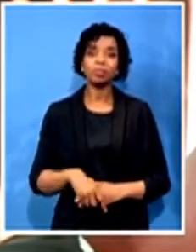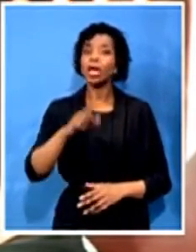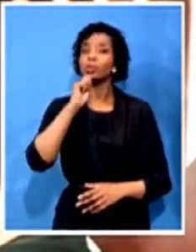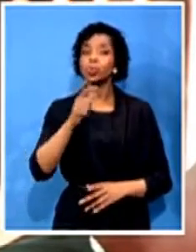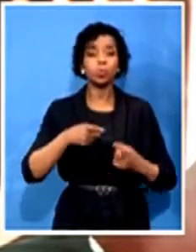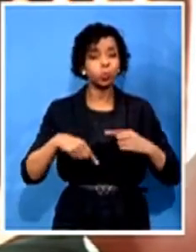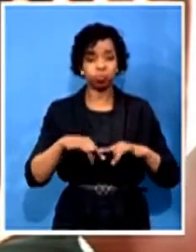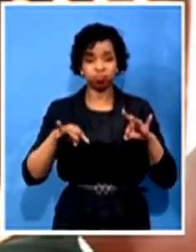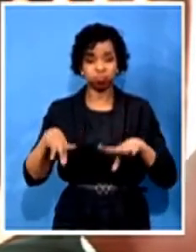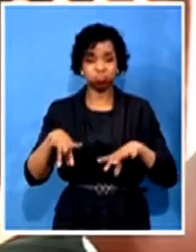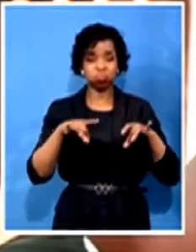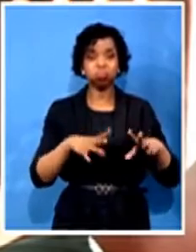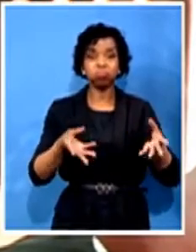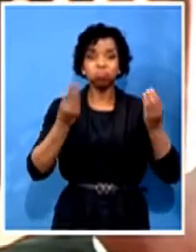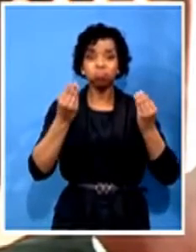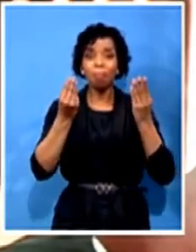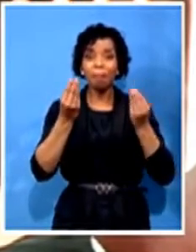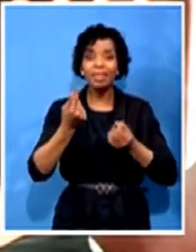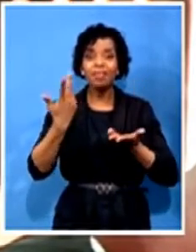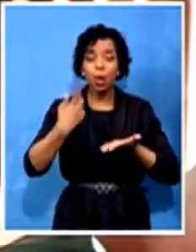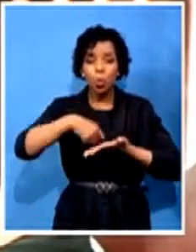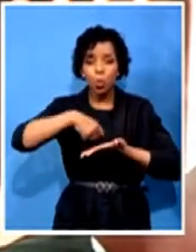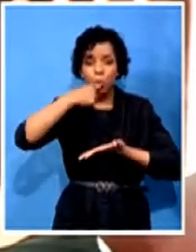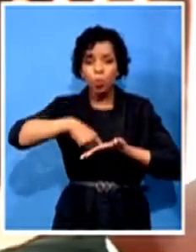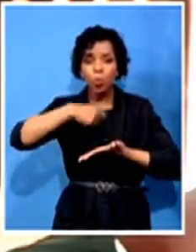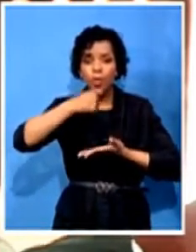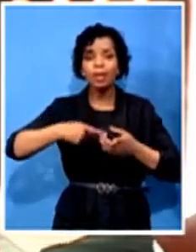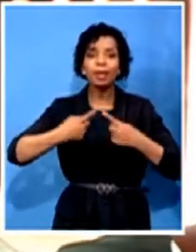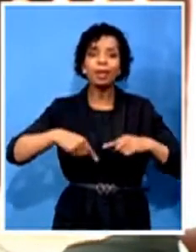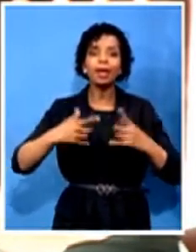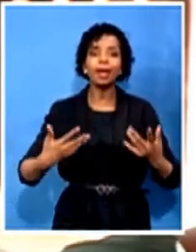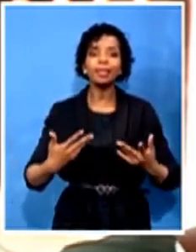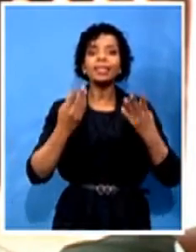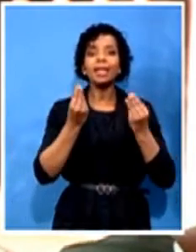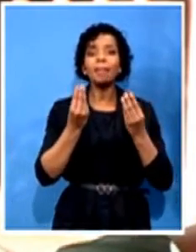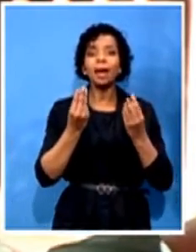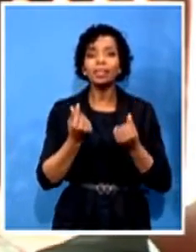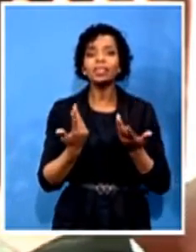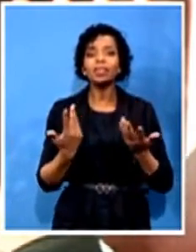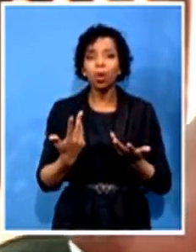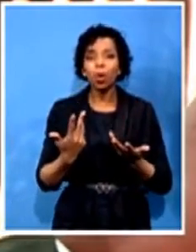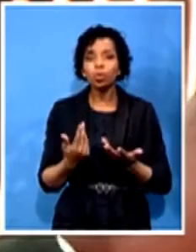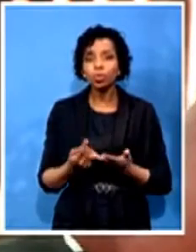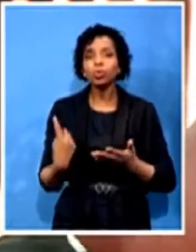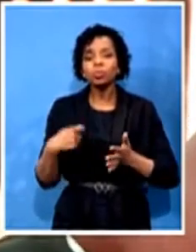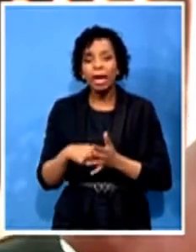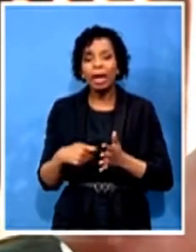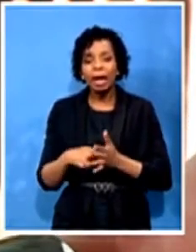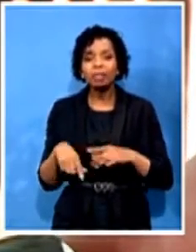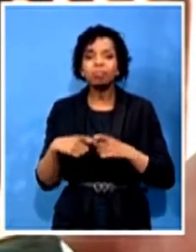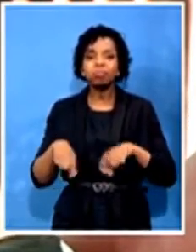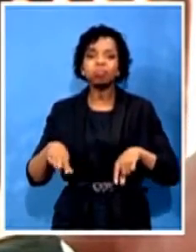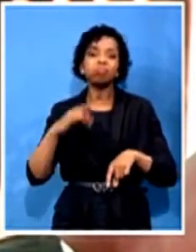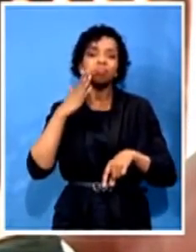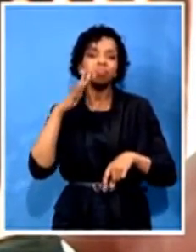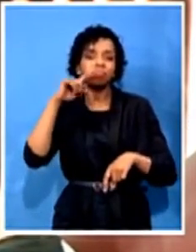to find money for us to have my pay during our period. So how is she supposed to cut for all the